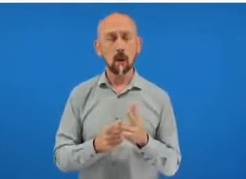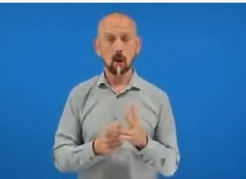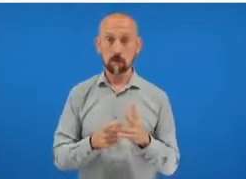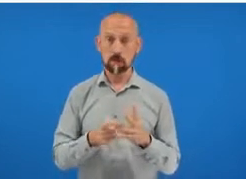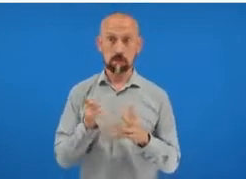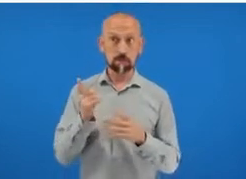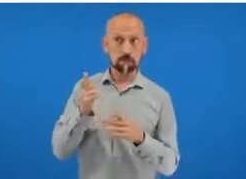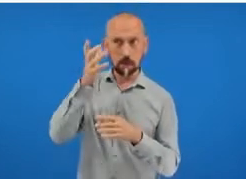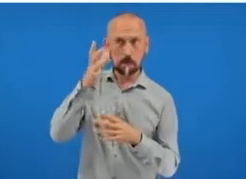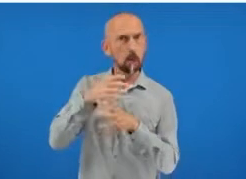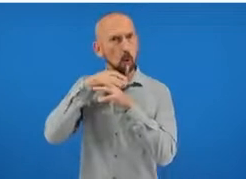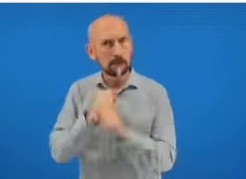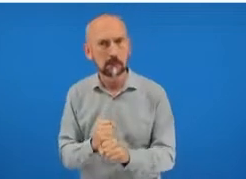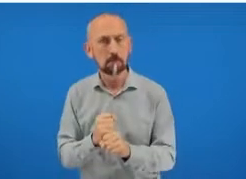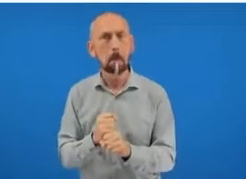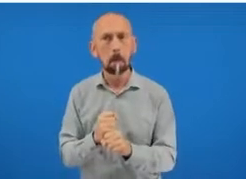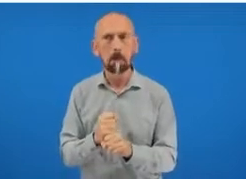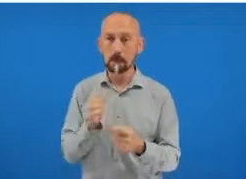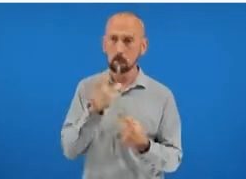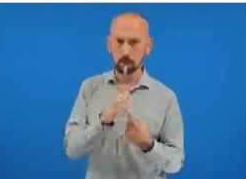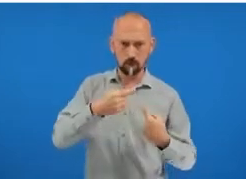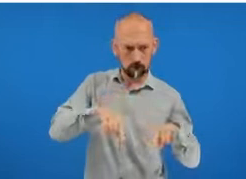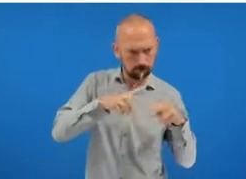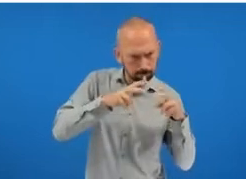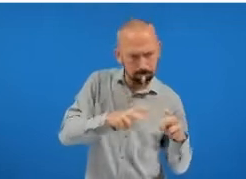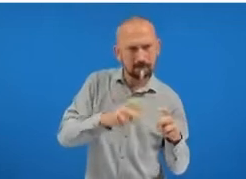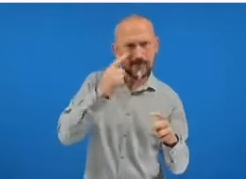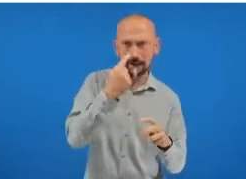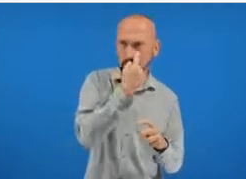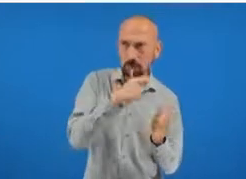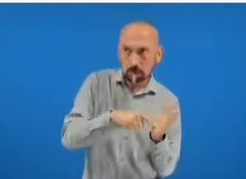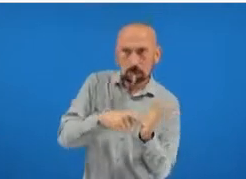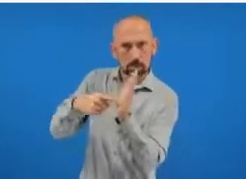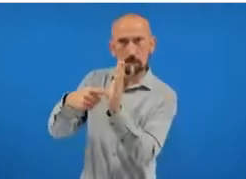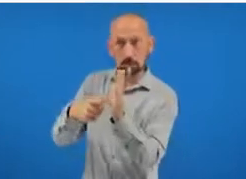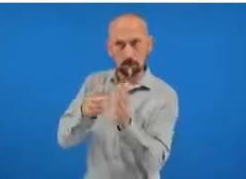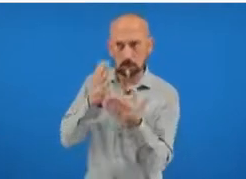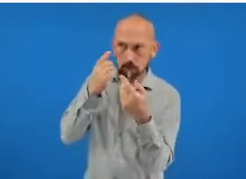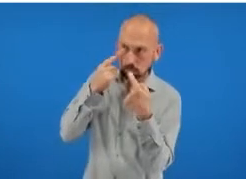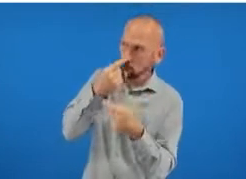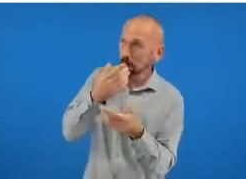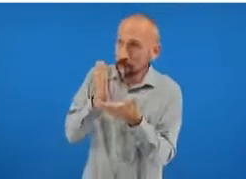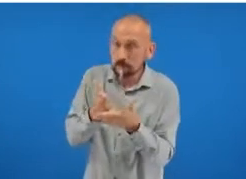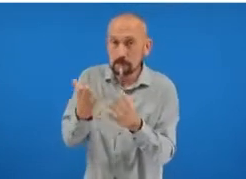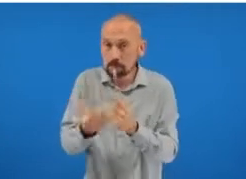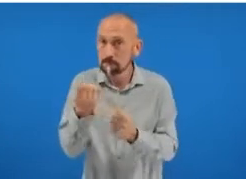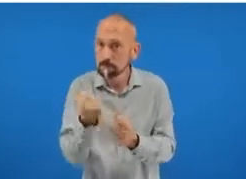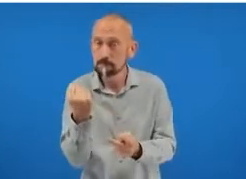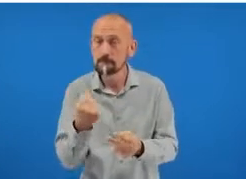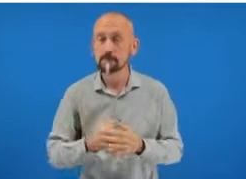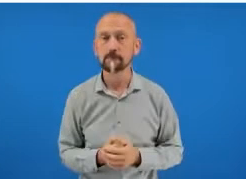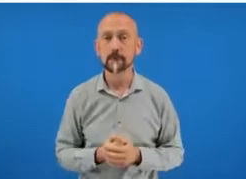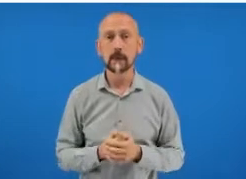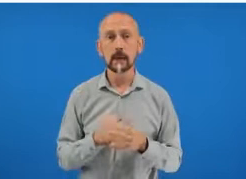see whether we were able to achieve those outcomes. And by the end of the first year of the program, we were collecting